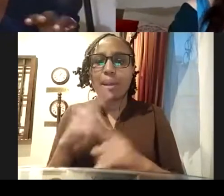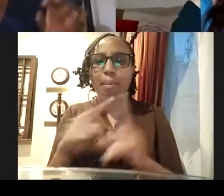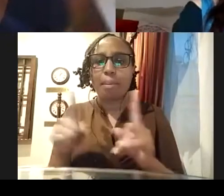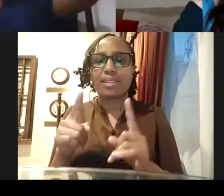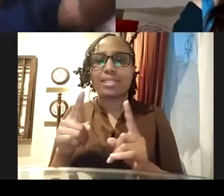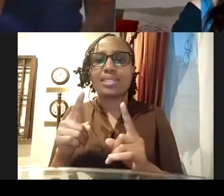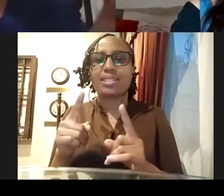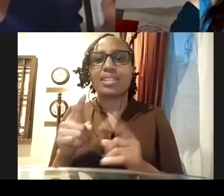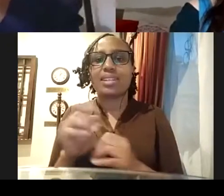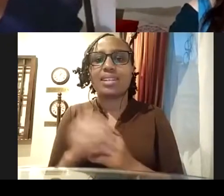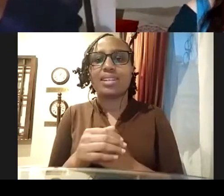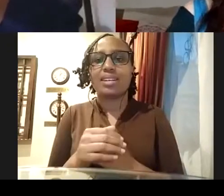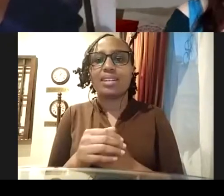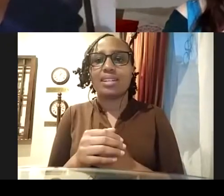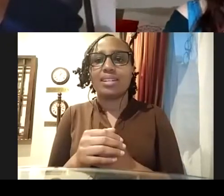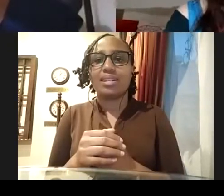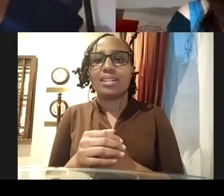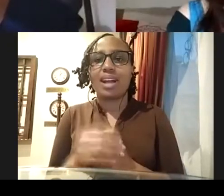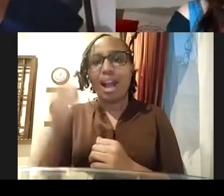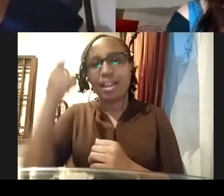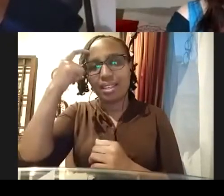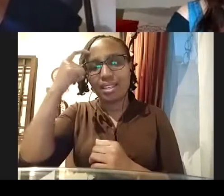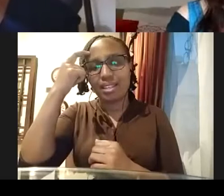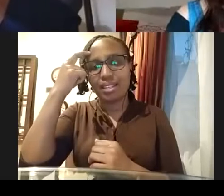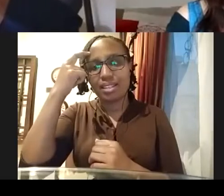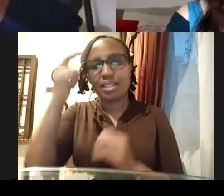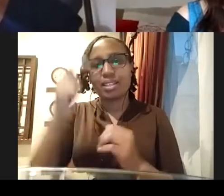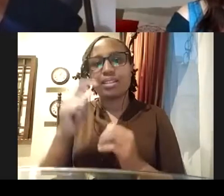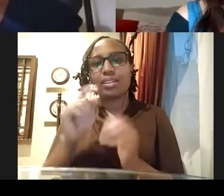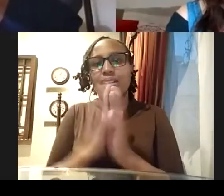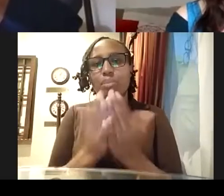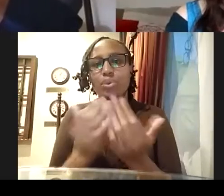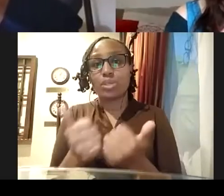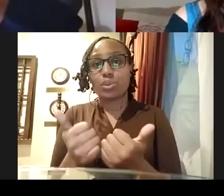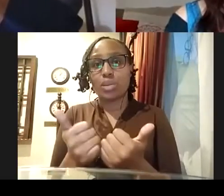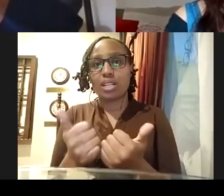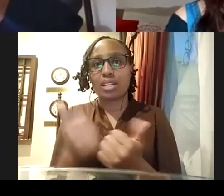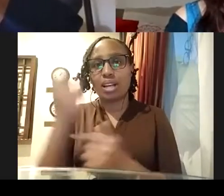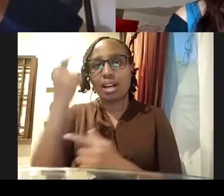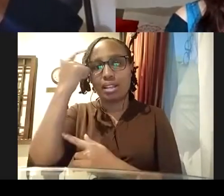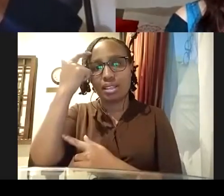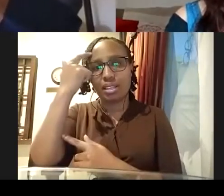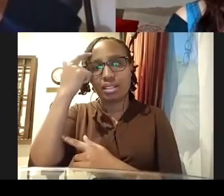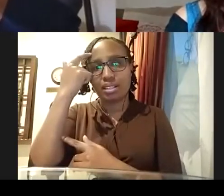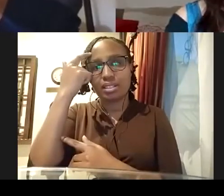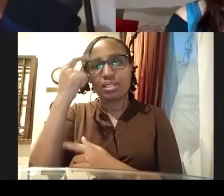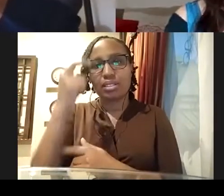But I think throughout the book as well, I was just, I think when I was rereading it for the second